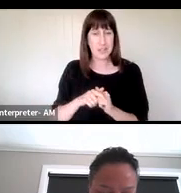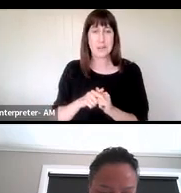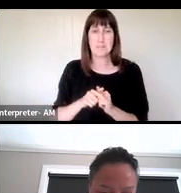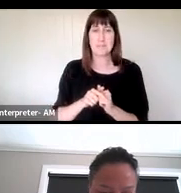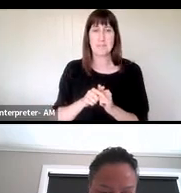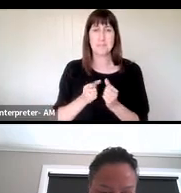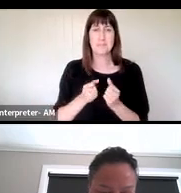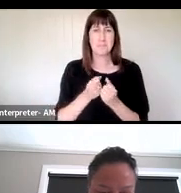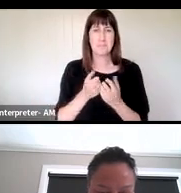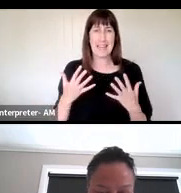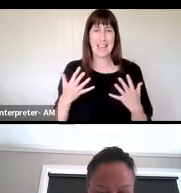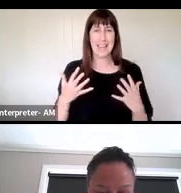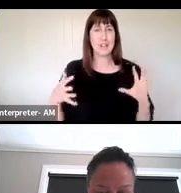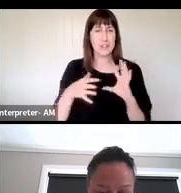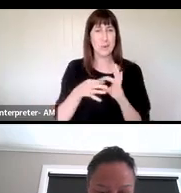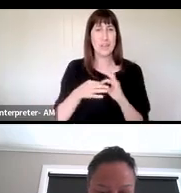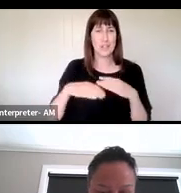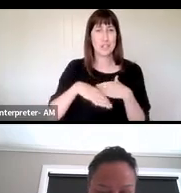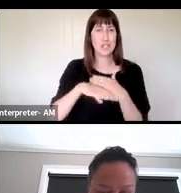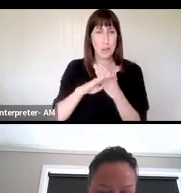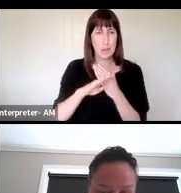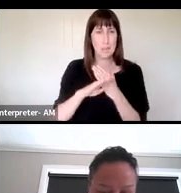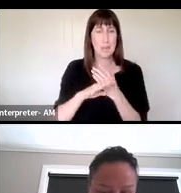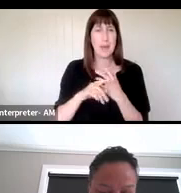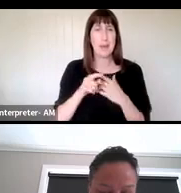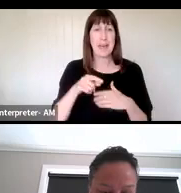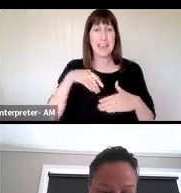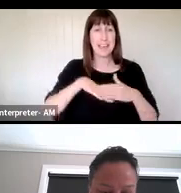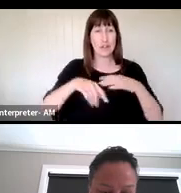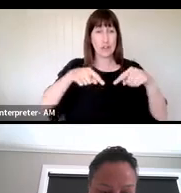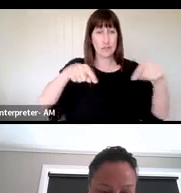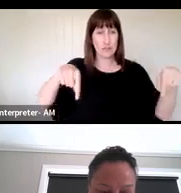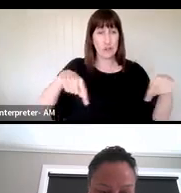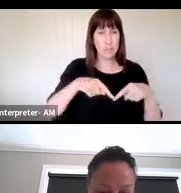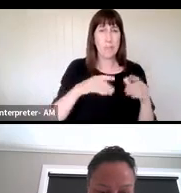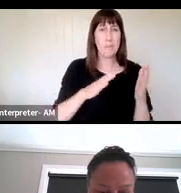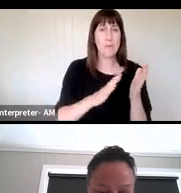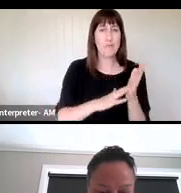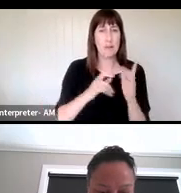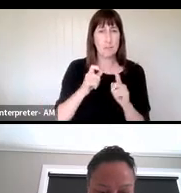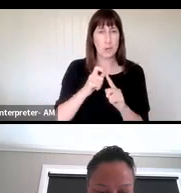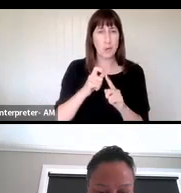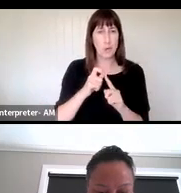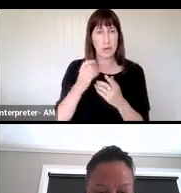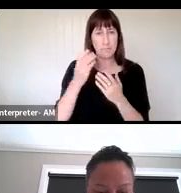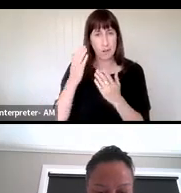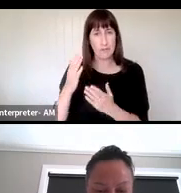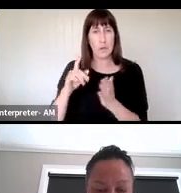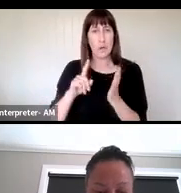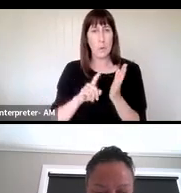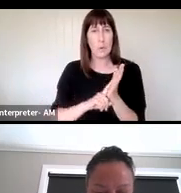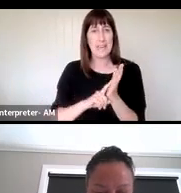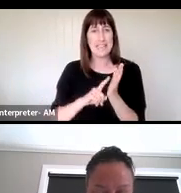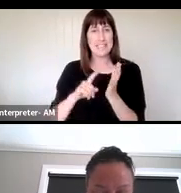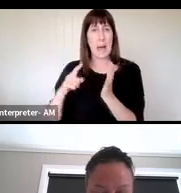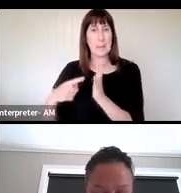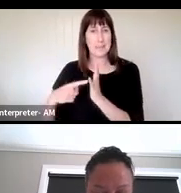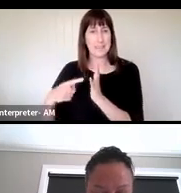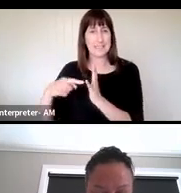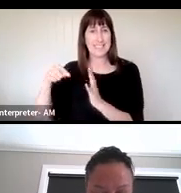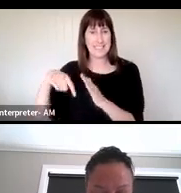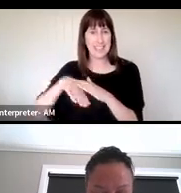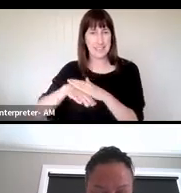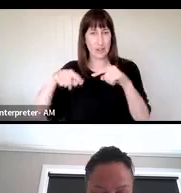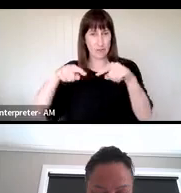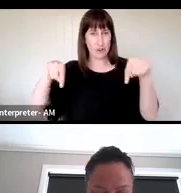us by Zoom. There's Maureen Pugh and the Honourable Louise Upston in the room, plus a number of clerks.